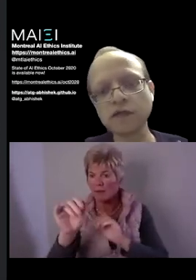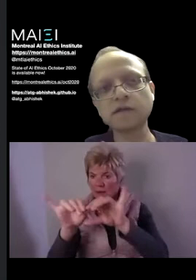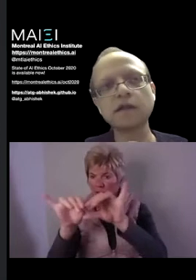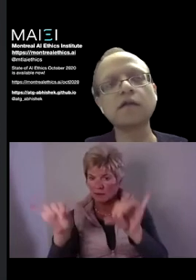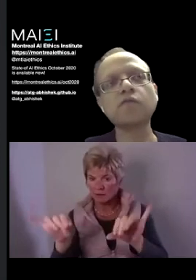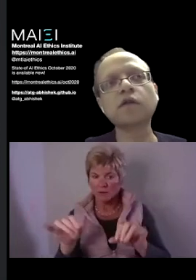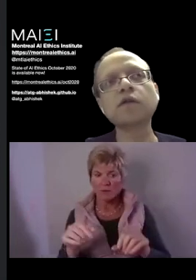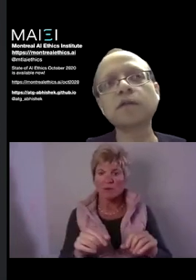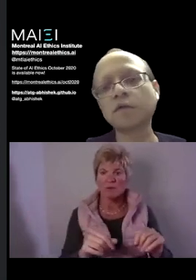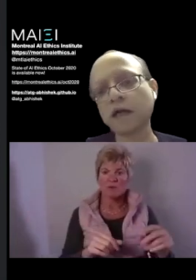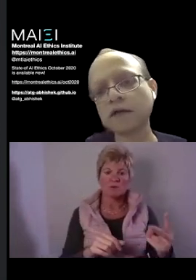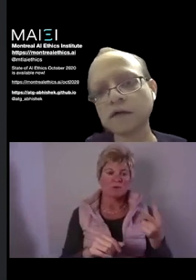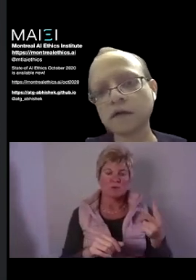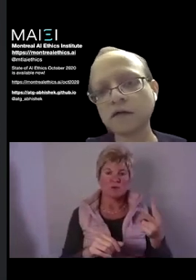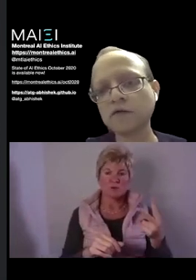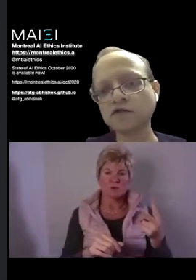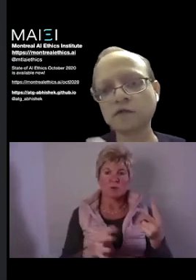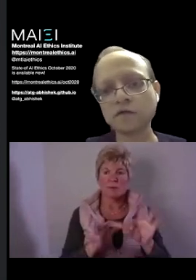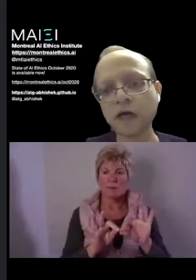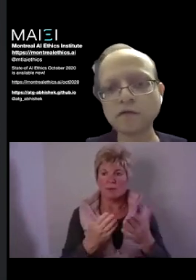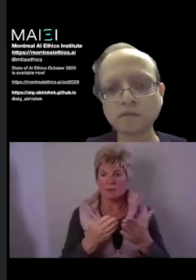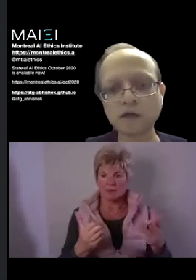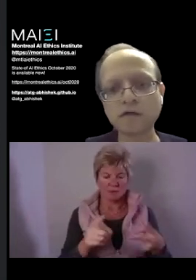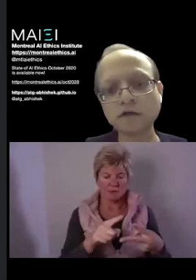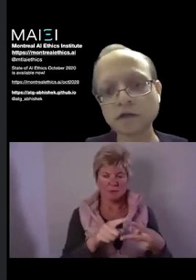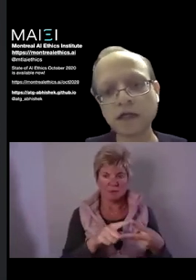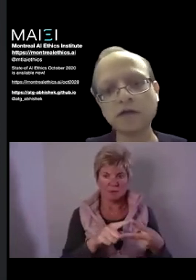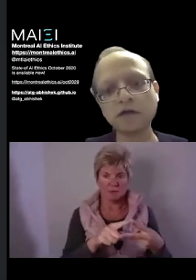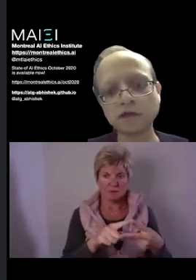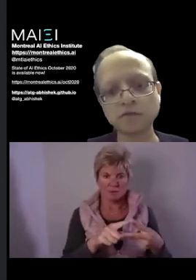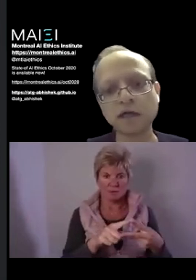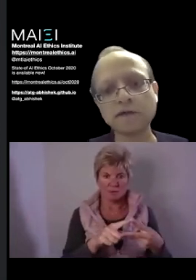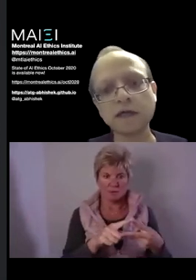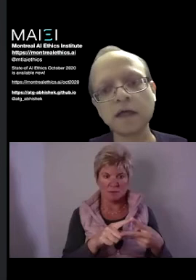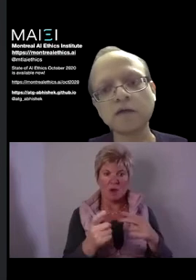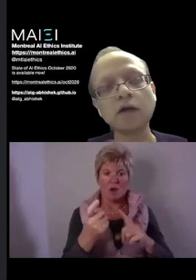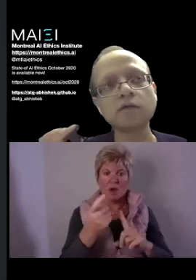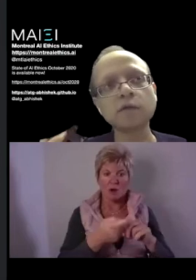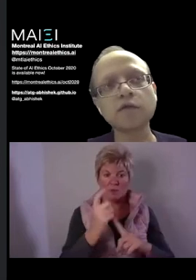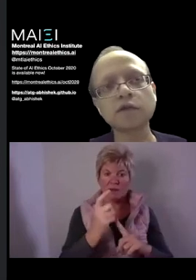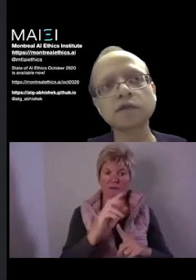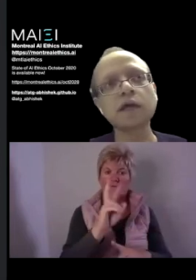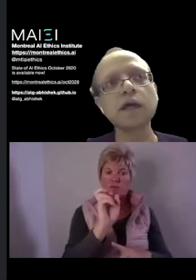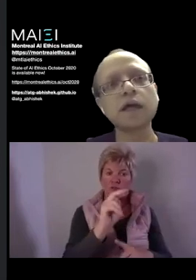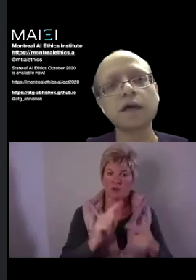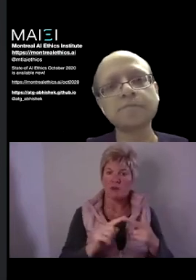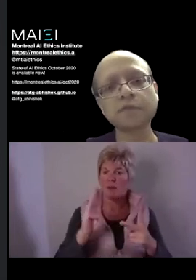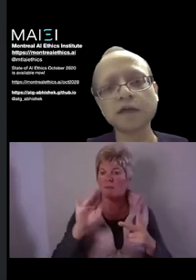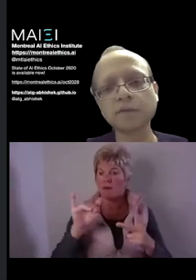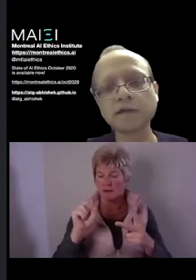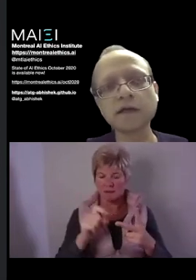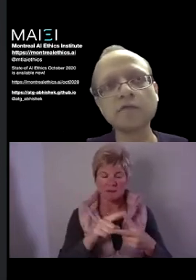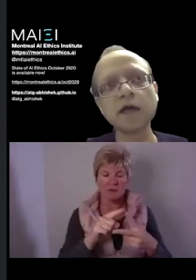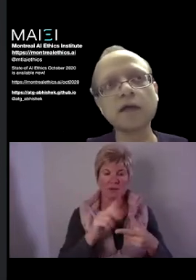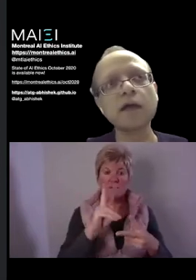Two things that are important to keep in mind here are the notions of algorithmic aversion and automation bias. So algorithmic aversion